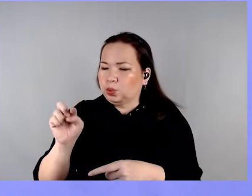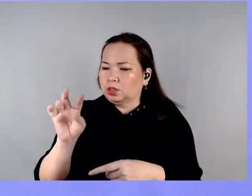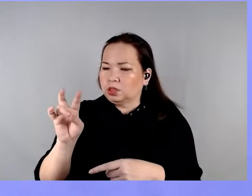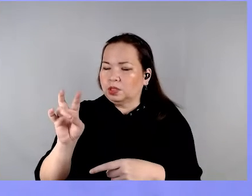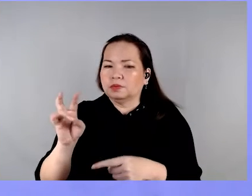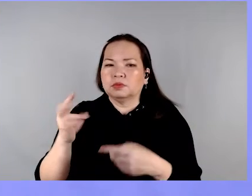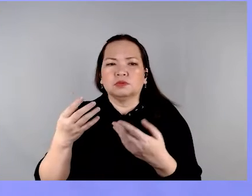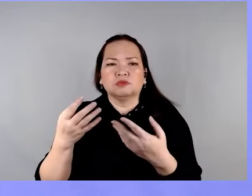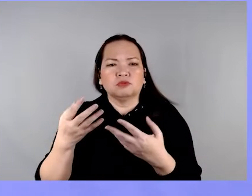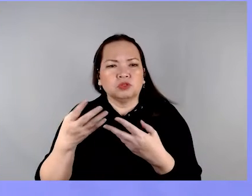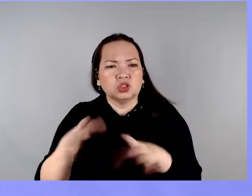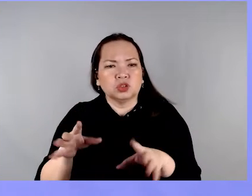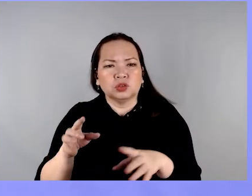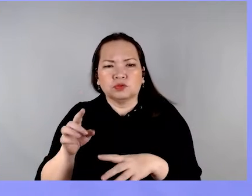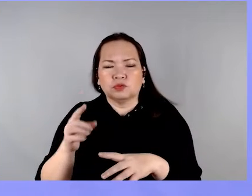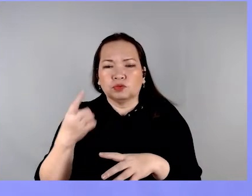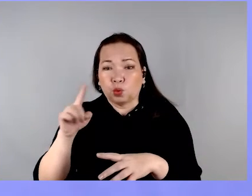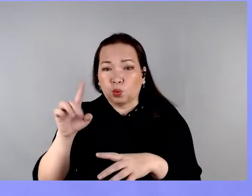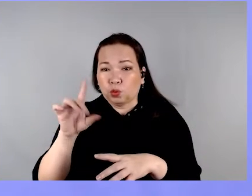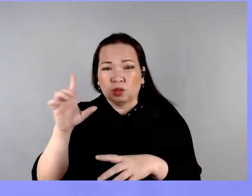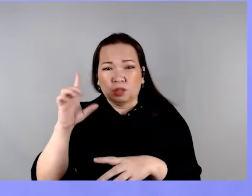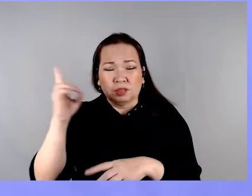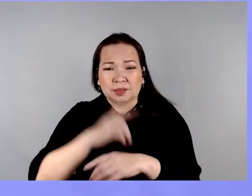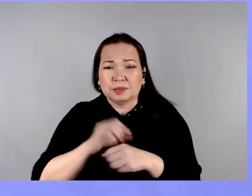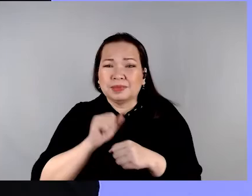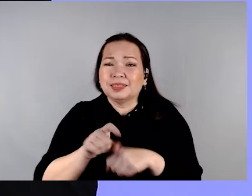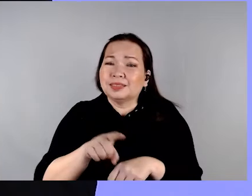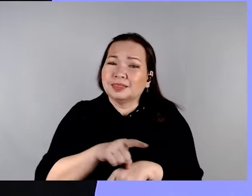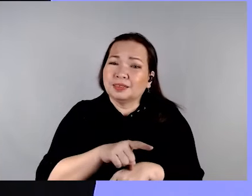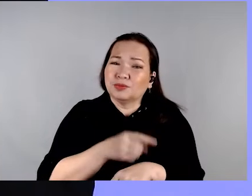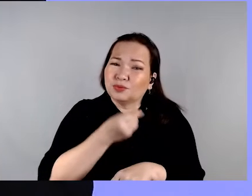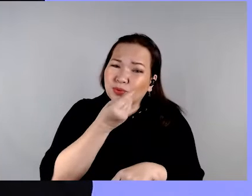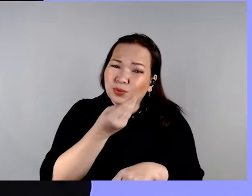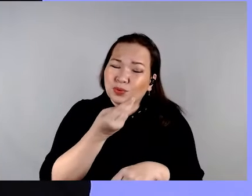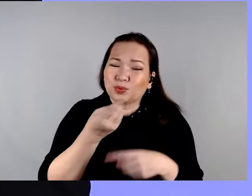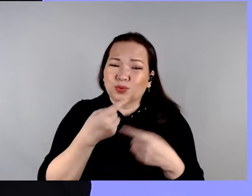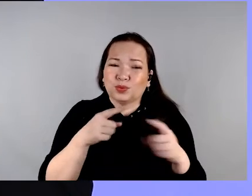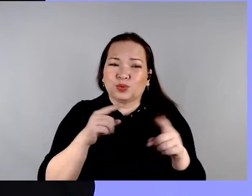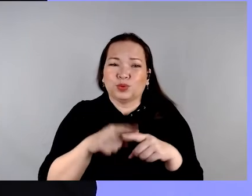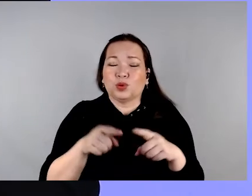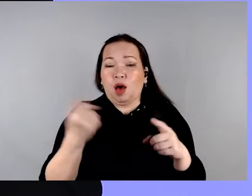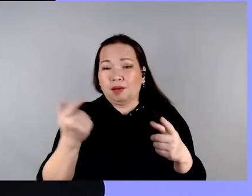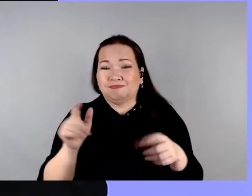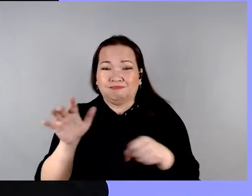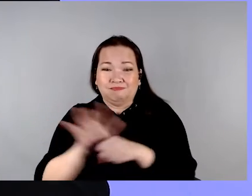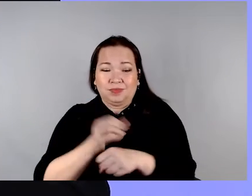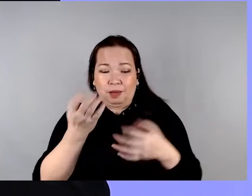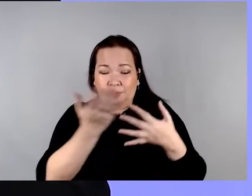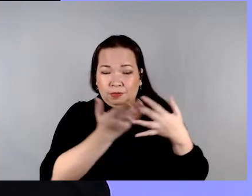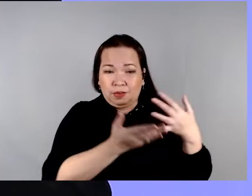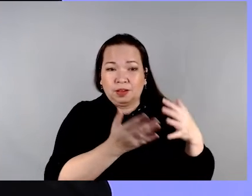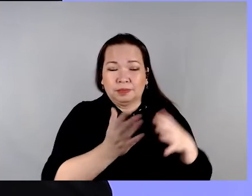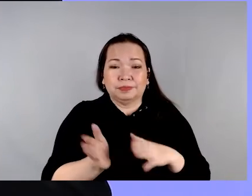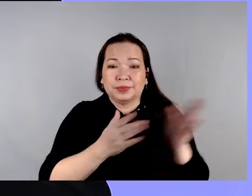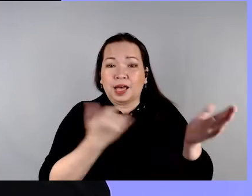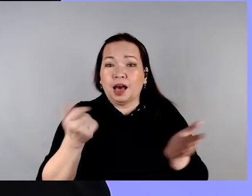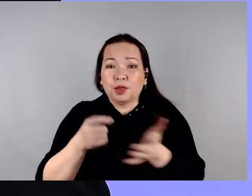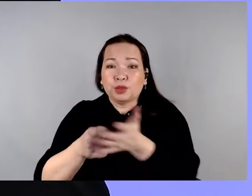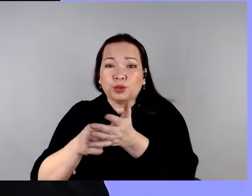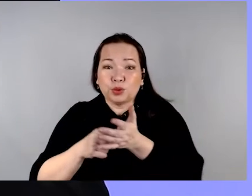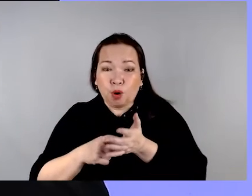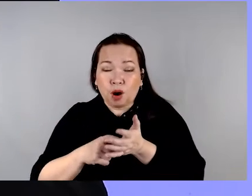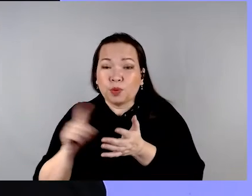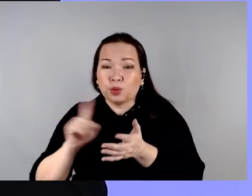only 2.7% were resolved within 100 days. Aside from the heavily clogged court dockets, another issue is the